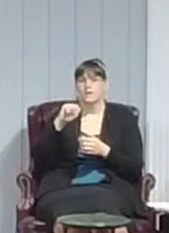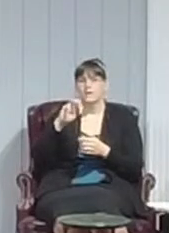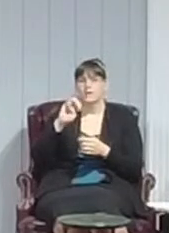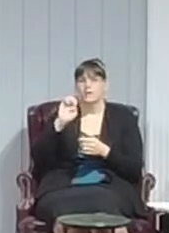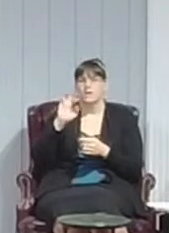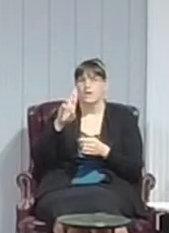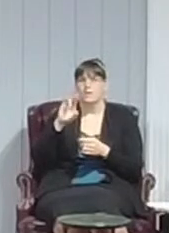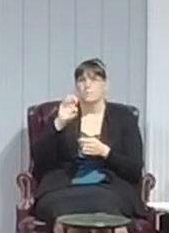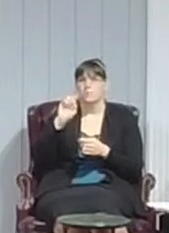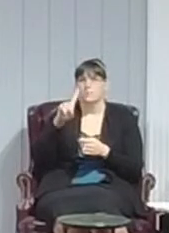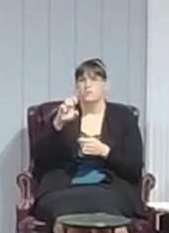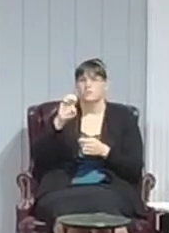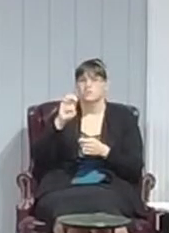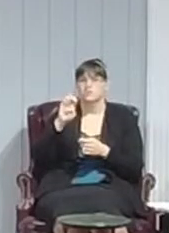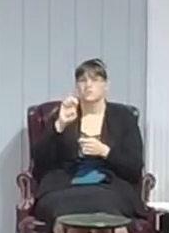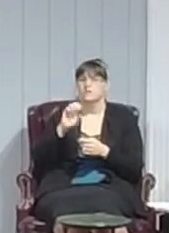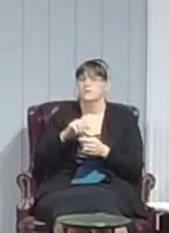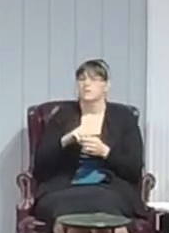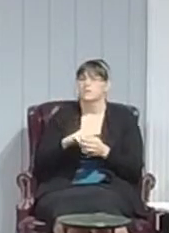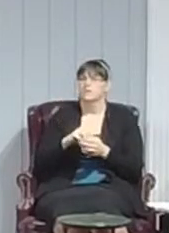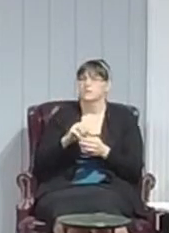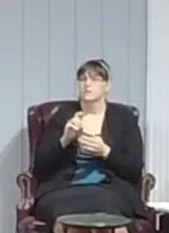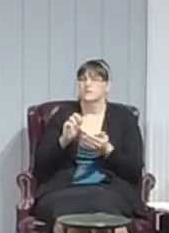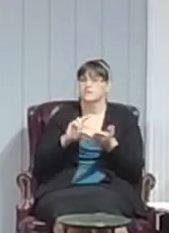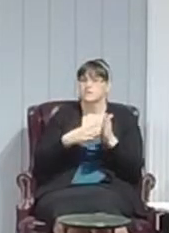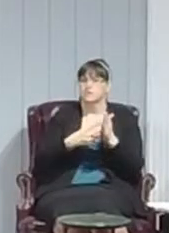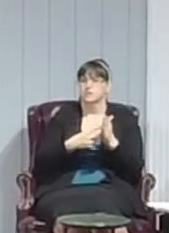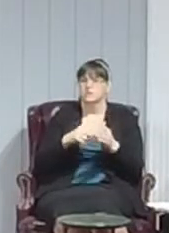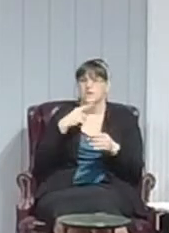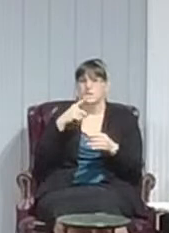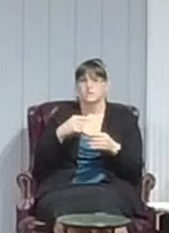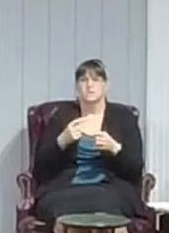that a mansion is a very large, expensive house.